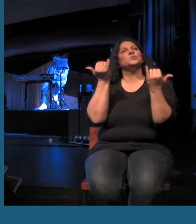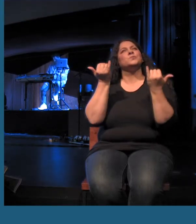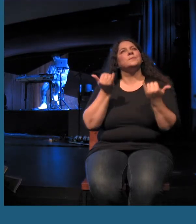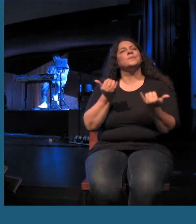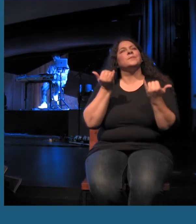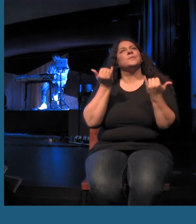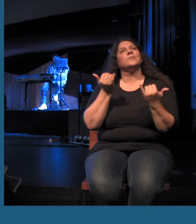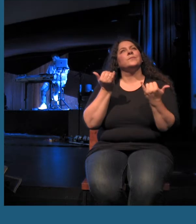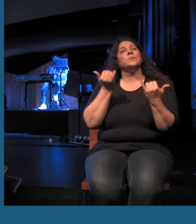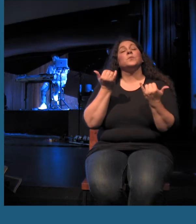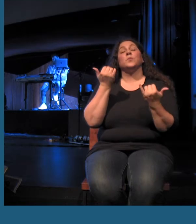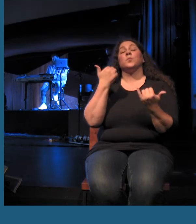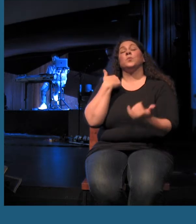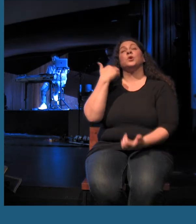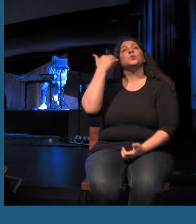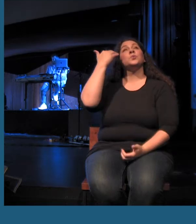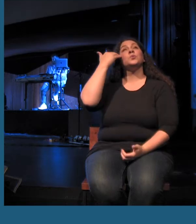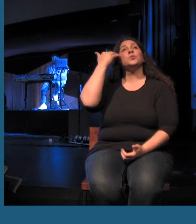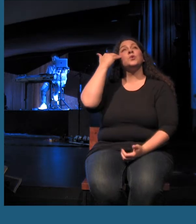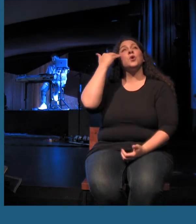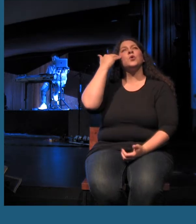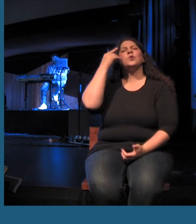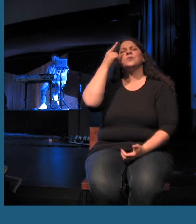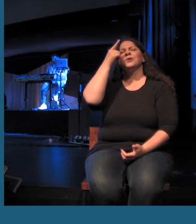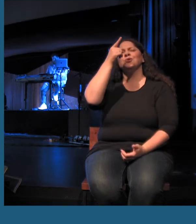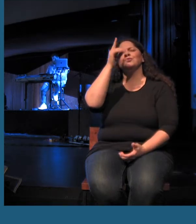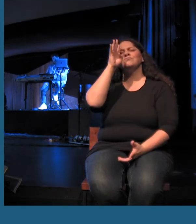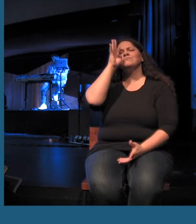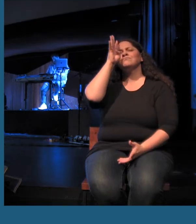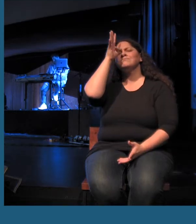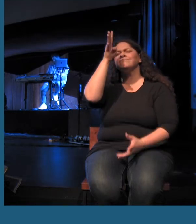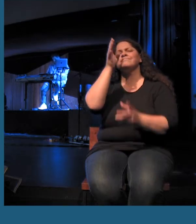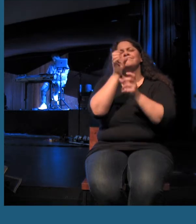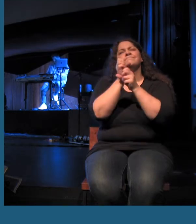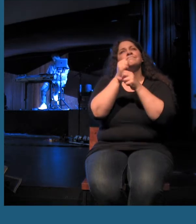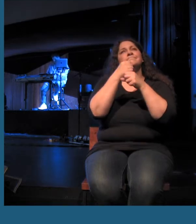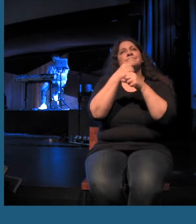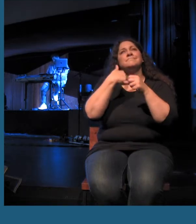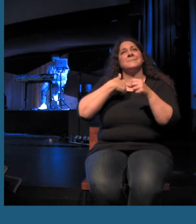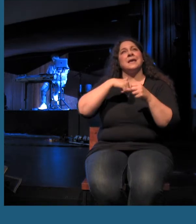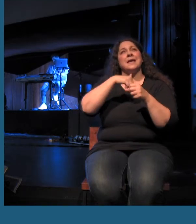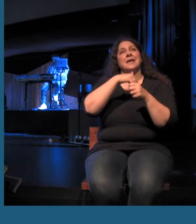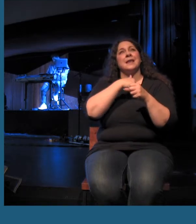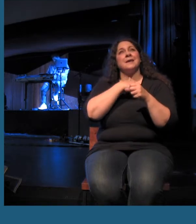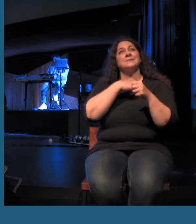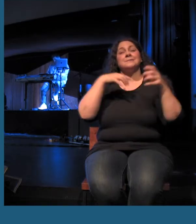we know that you have knit us together as a family